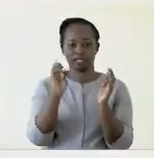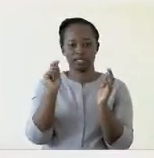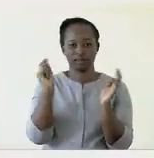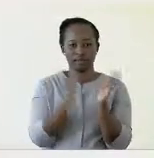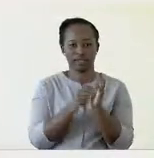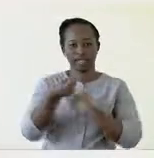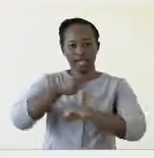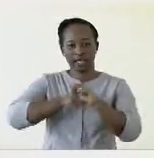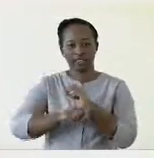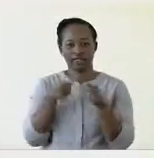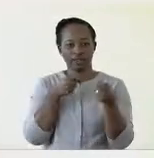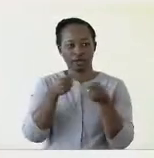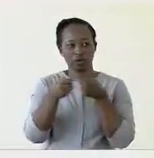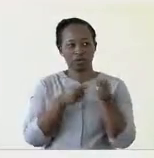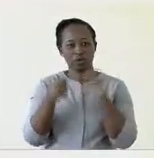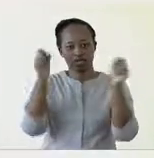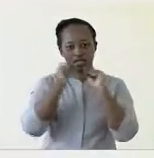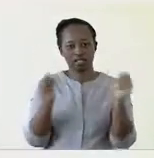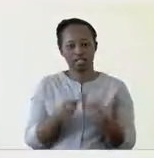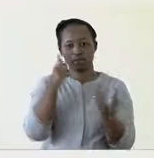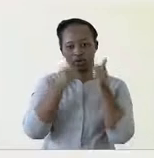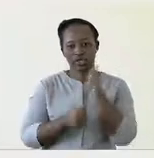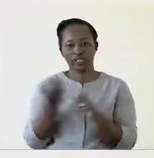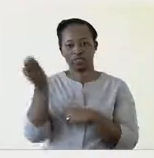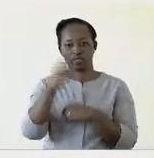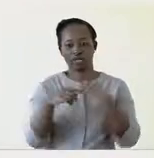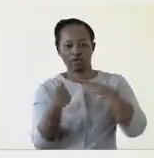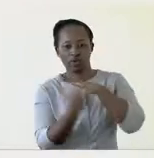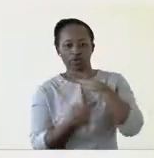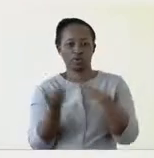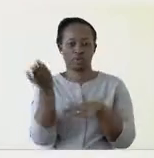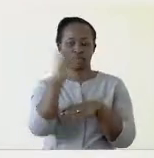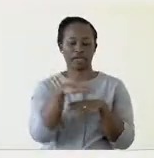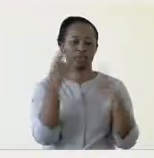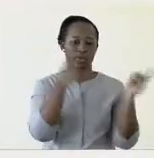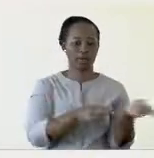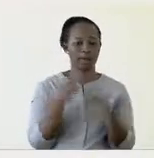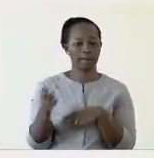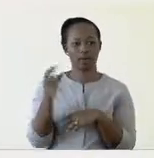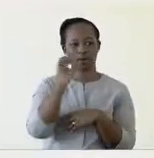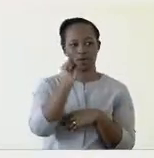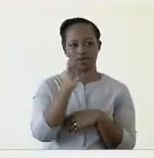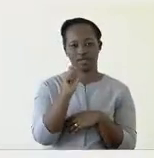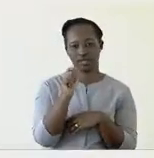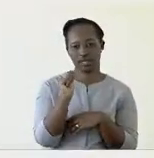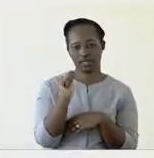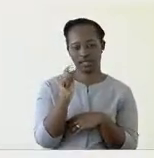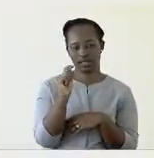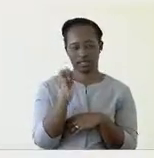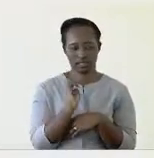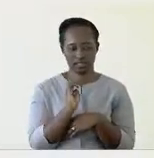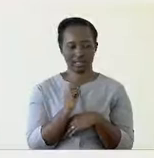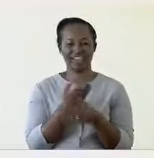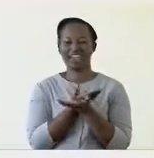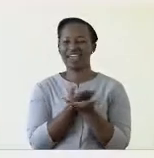control system which return the condition back to a normal state. Have you understood? So